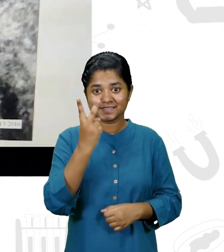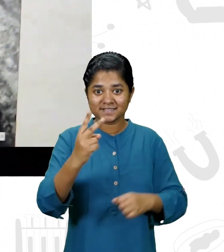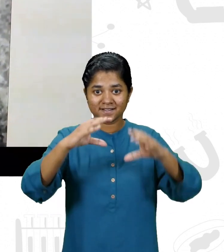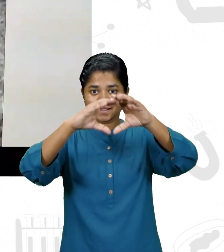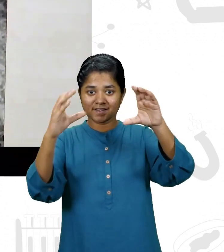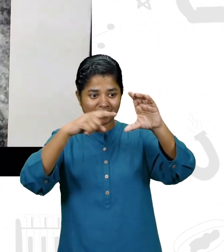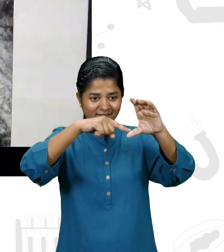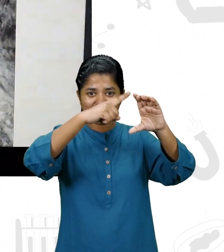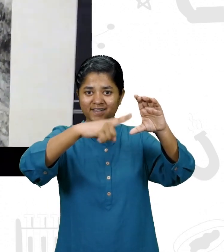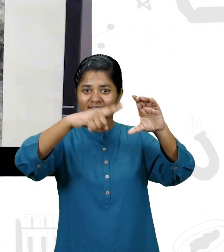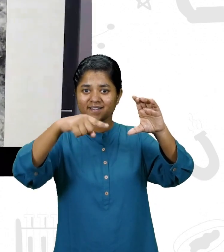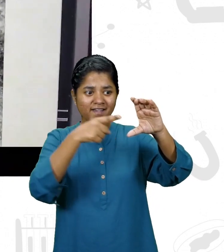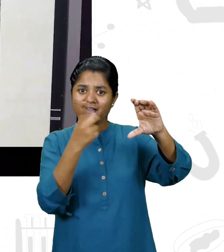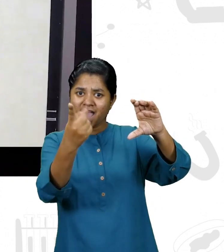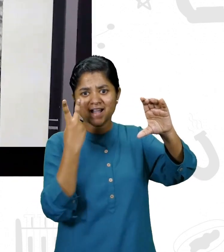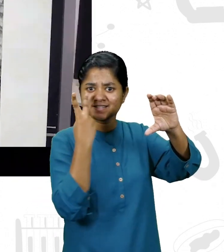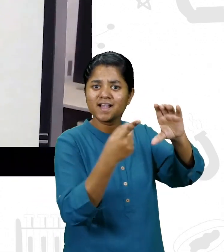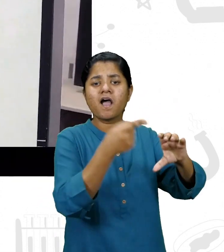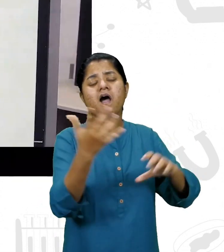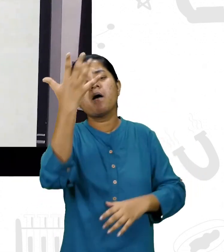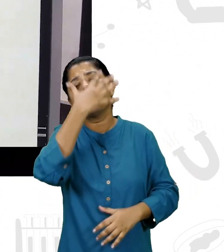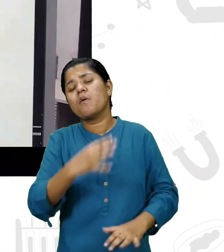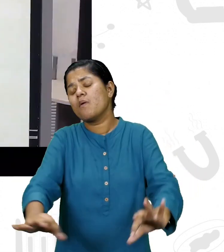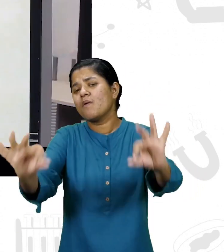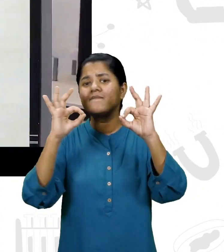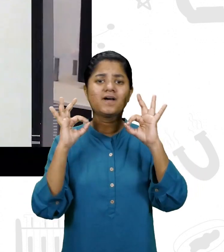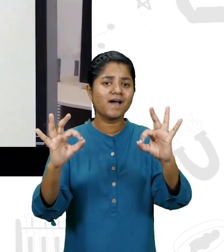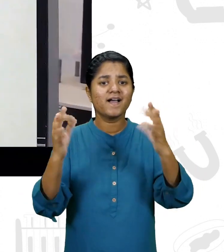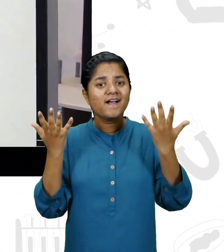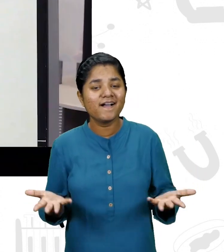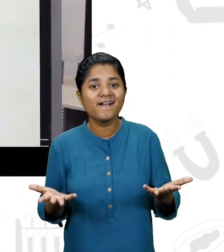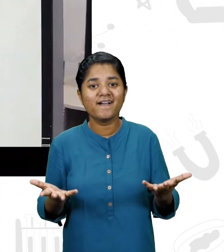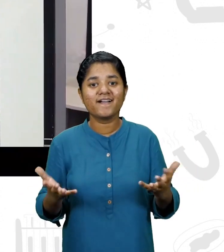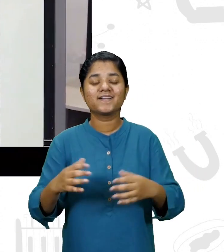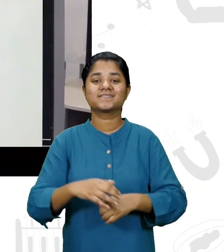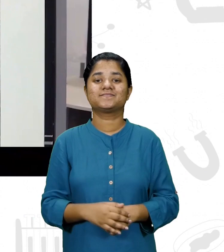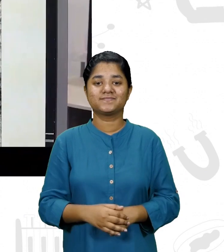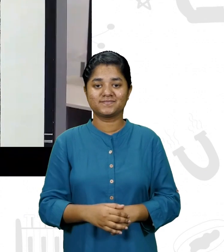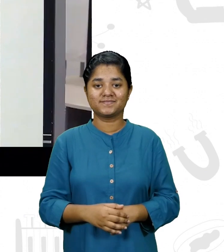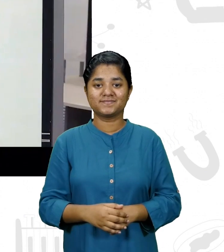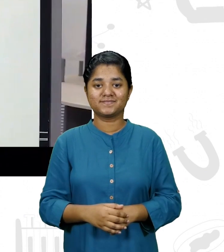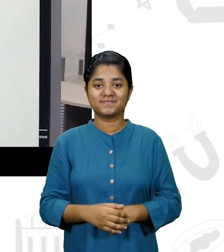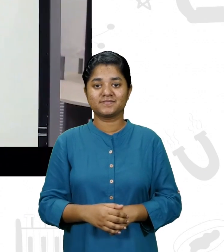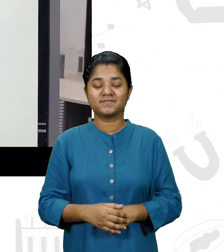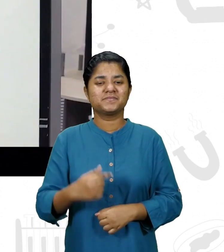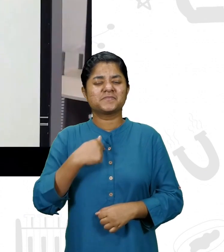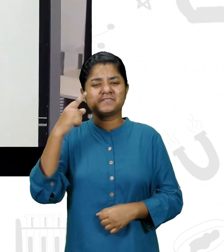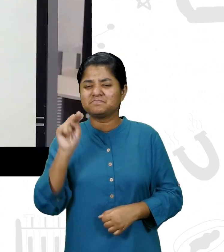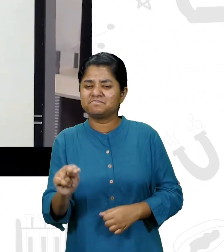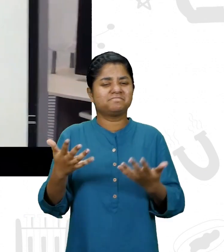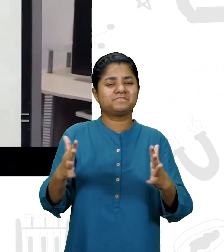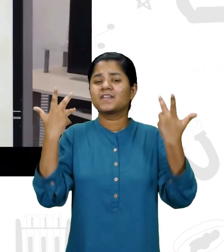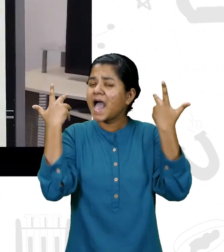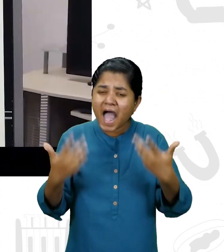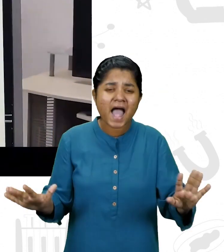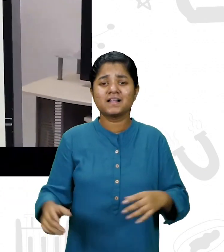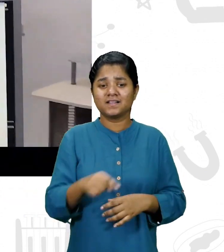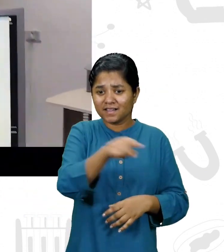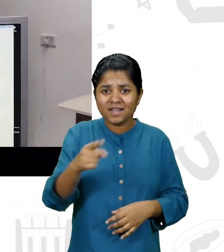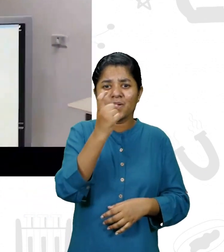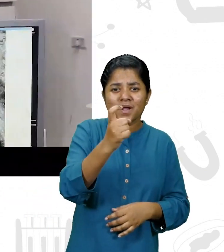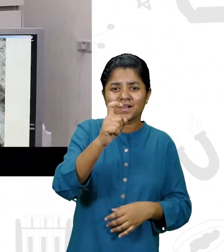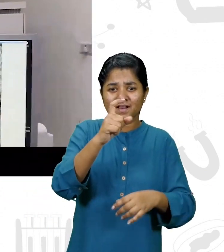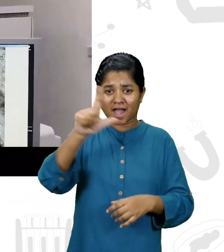5,000x, you are able to see each and every cristae of the mitochondria beautifully. So you don't really need 7 lakh x